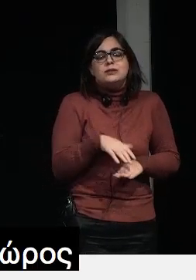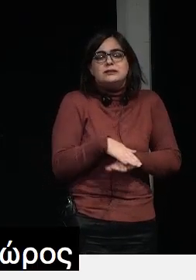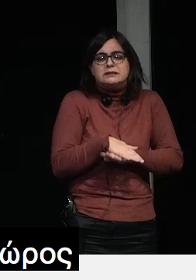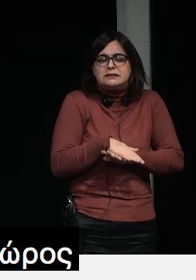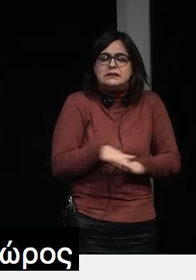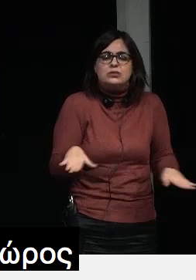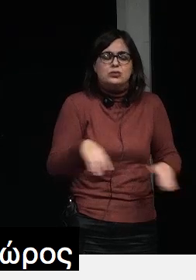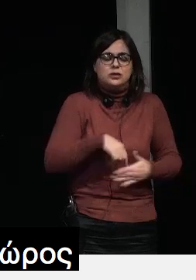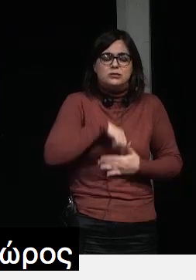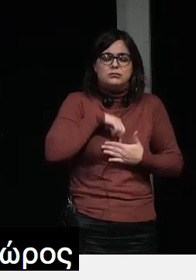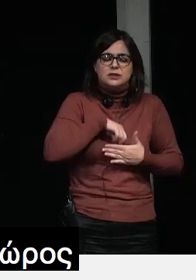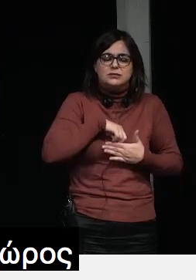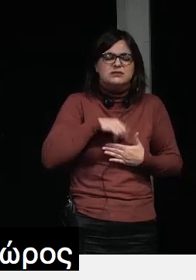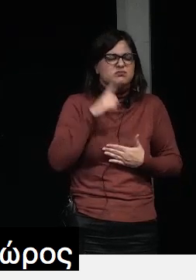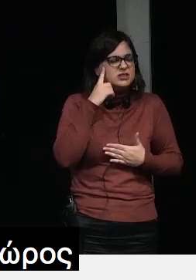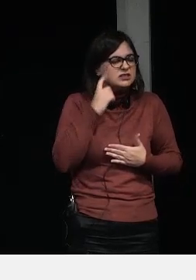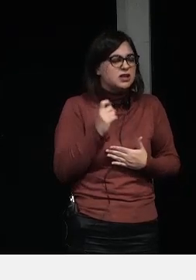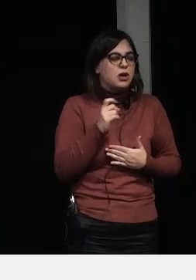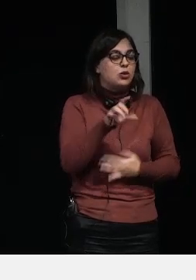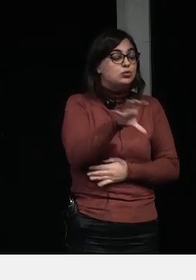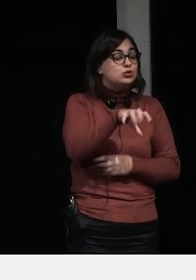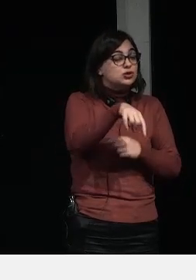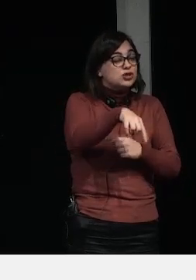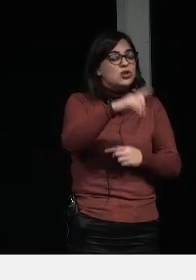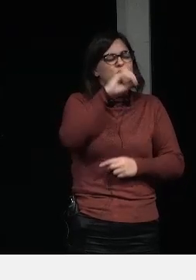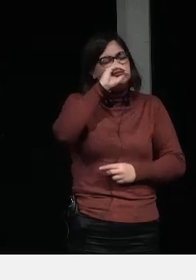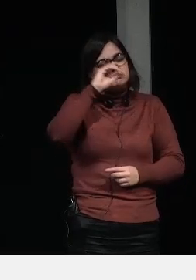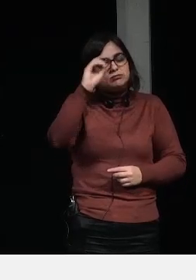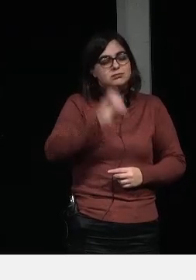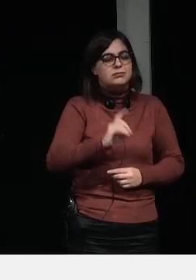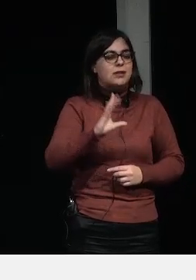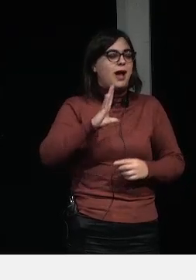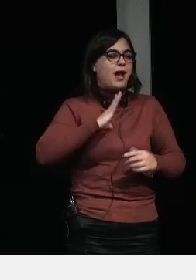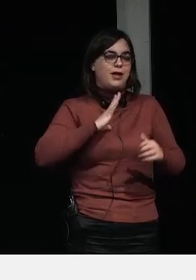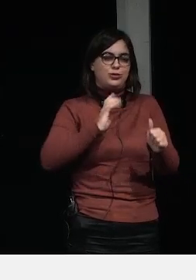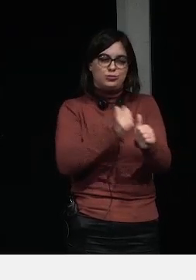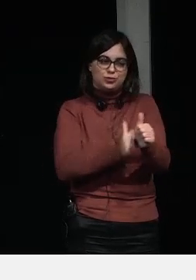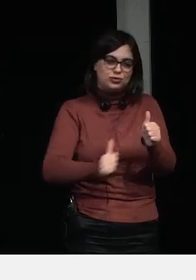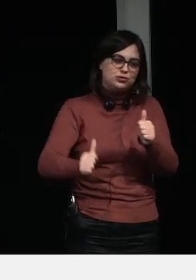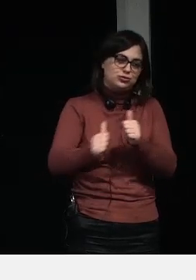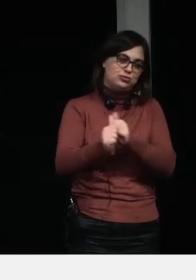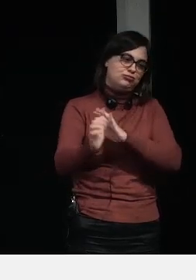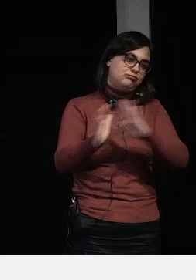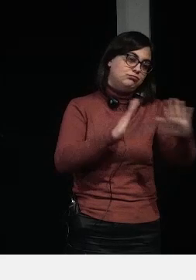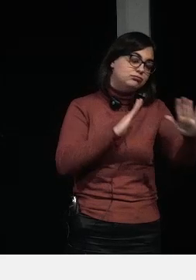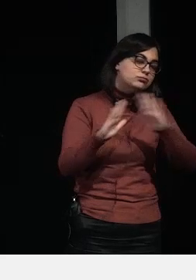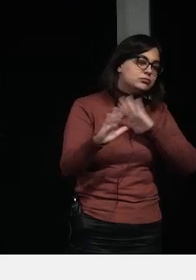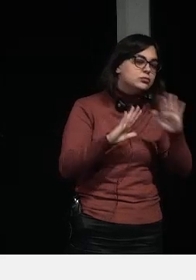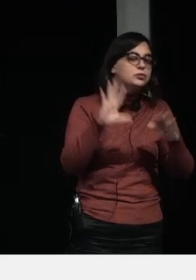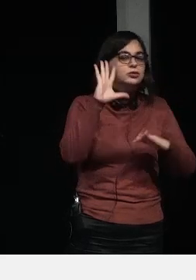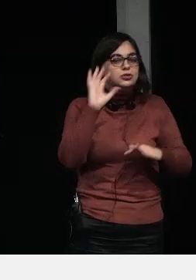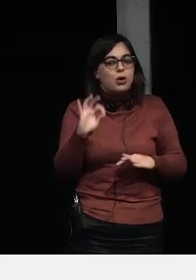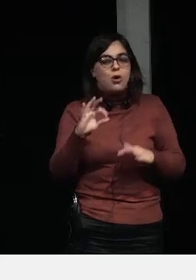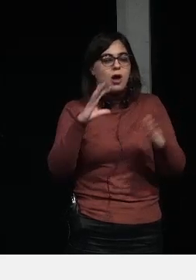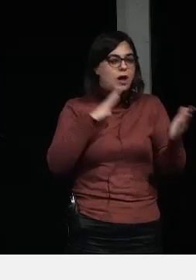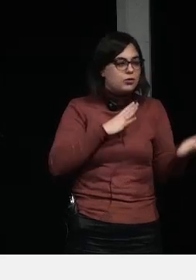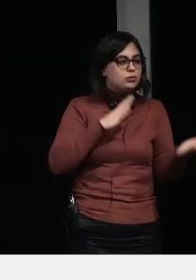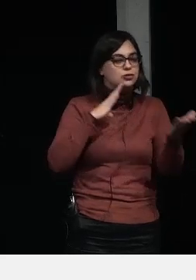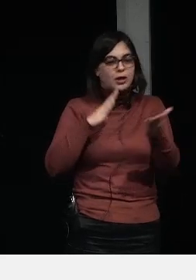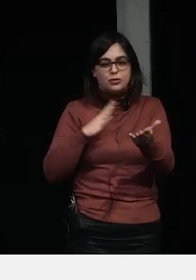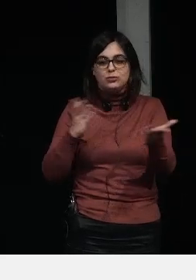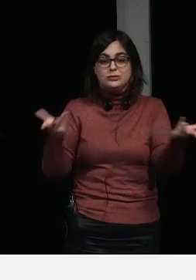be an anthropocentric place that focuses on the relation with people. Cultural objects are